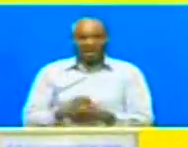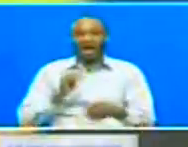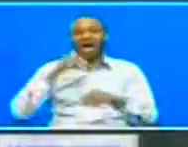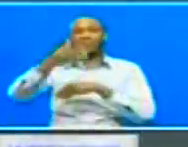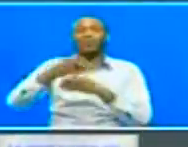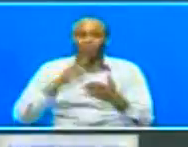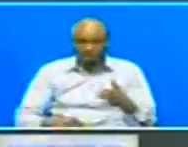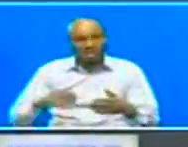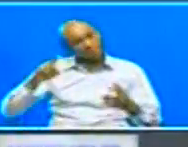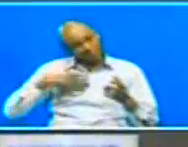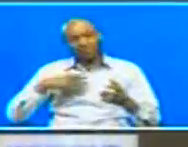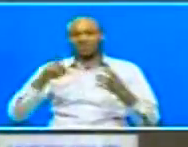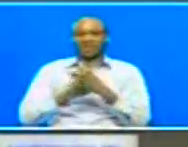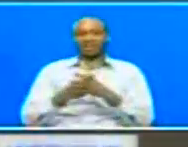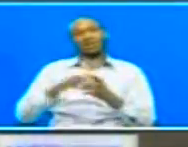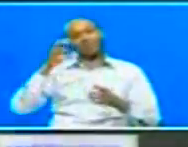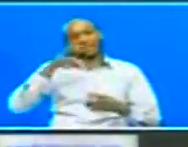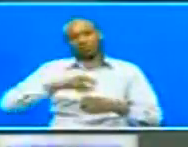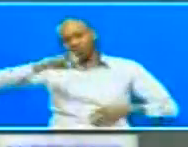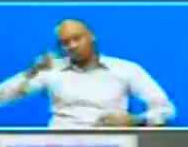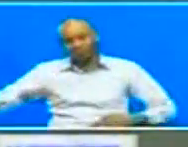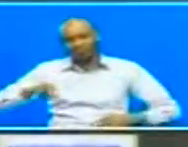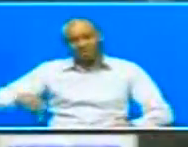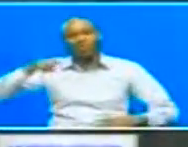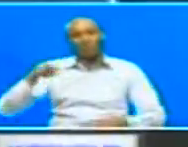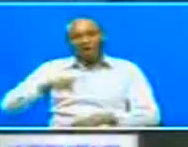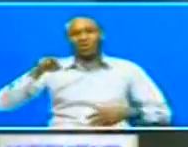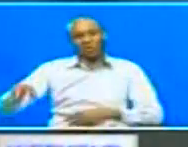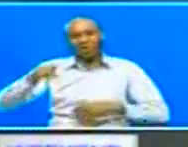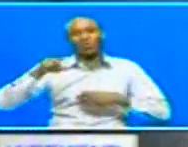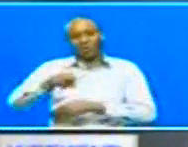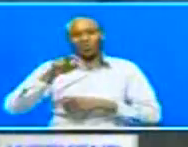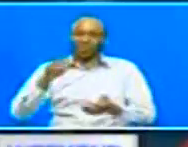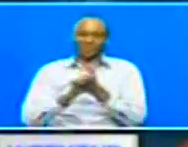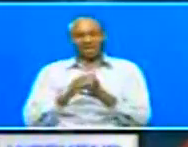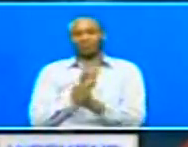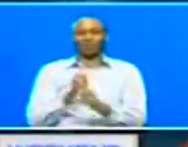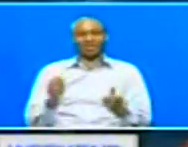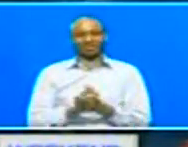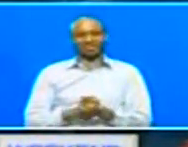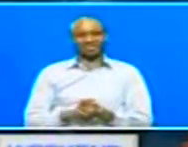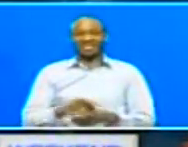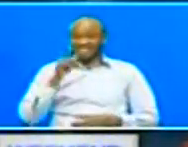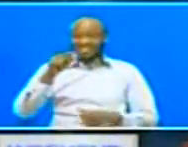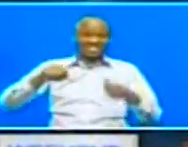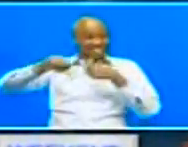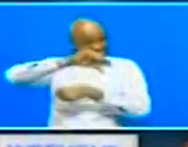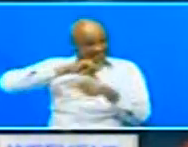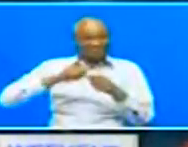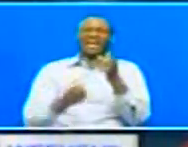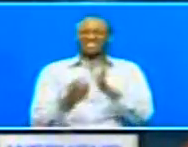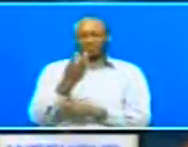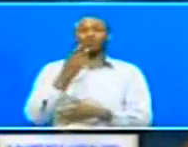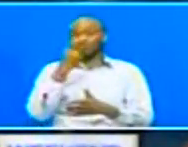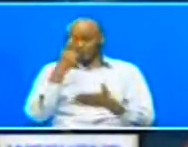consequence? People started alighting from matatus and walking to their various destinations. It has been scientifically